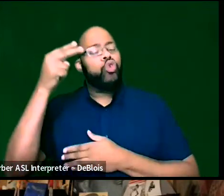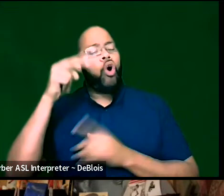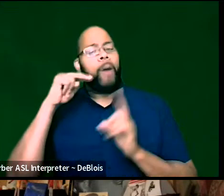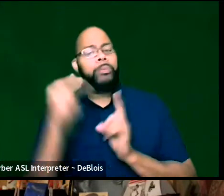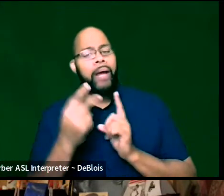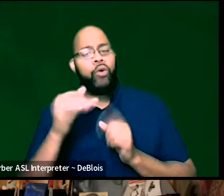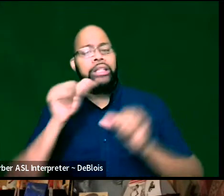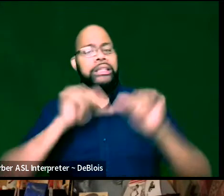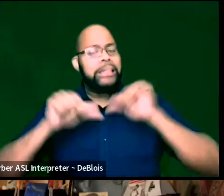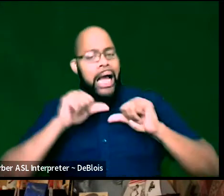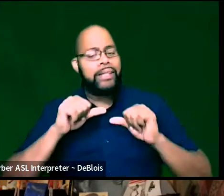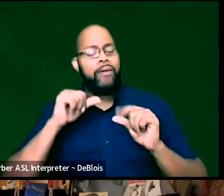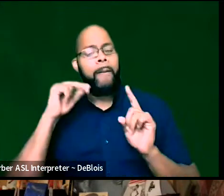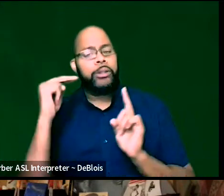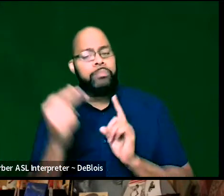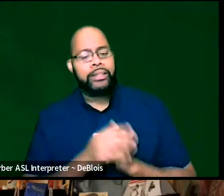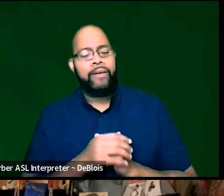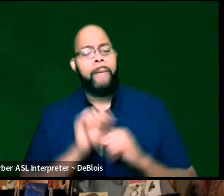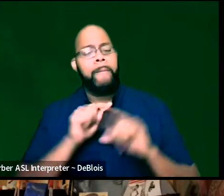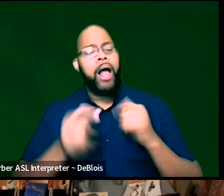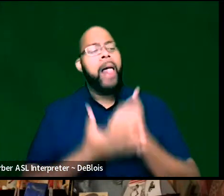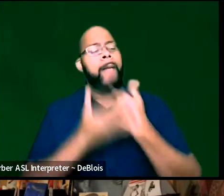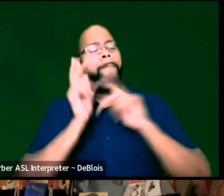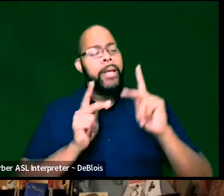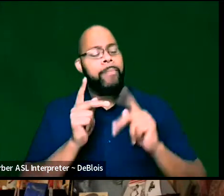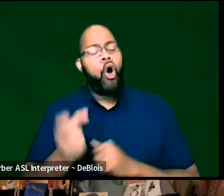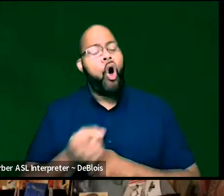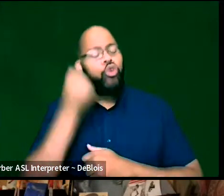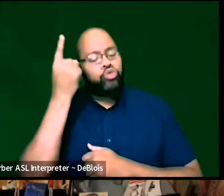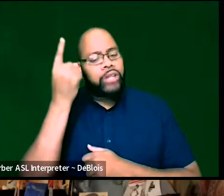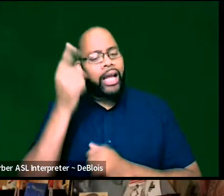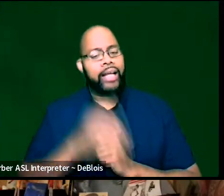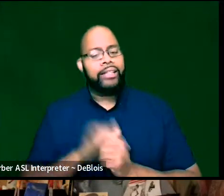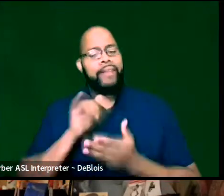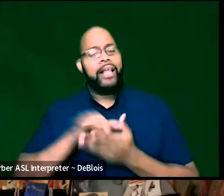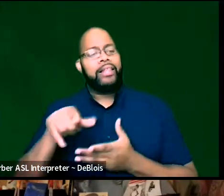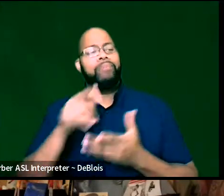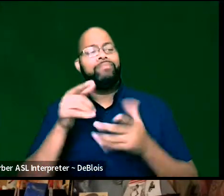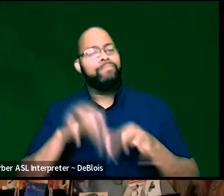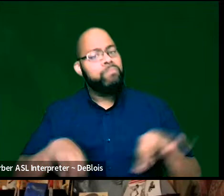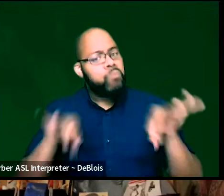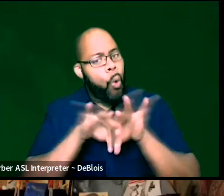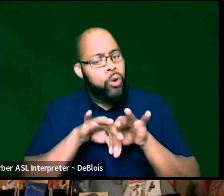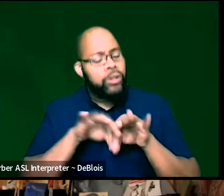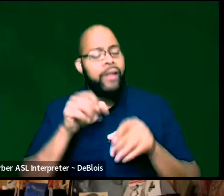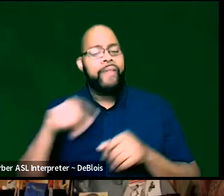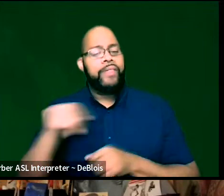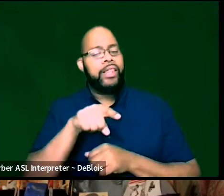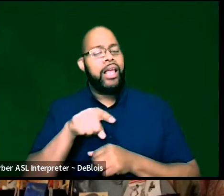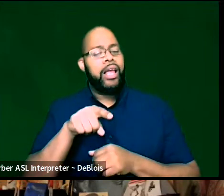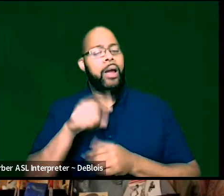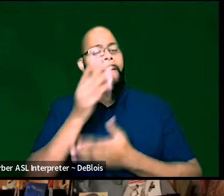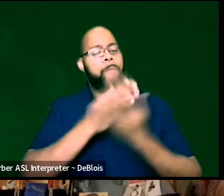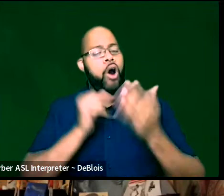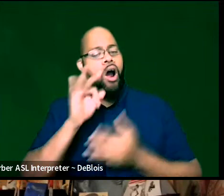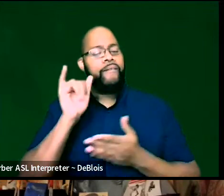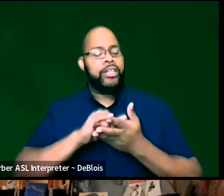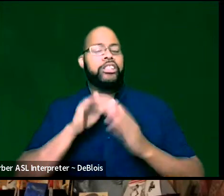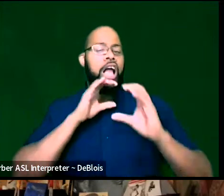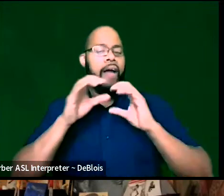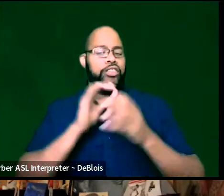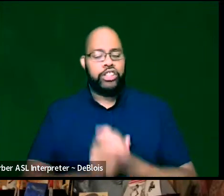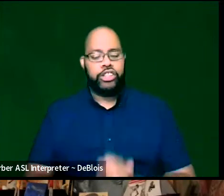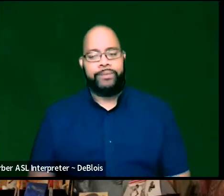or the scientific perspective, but helping people understand that they matter and they are a part of this